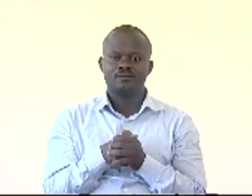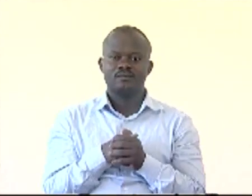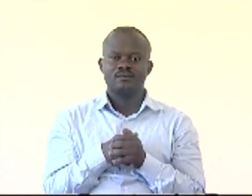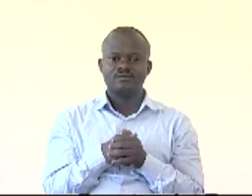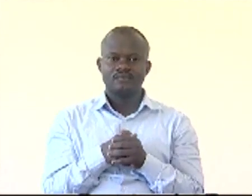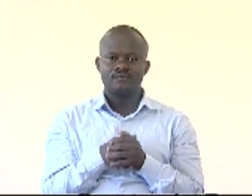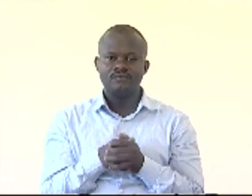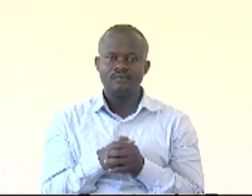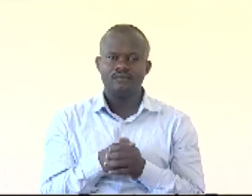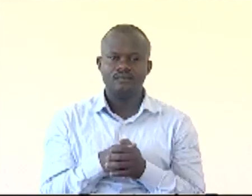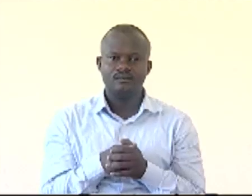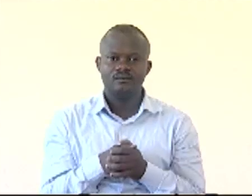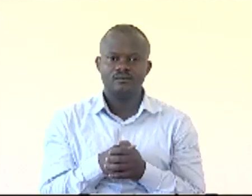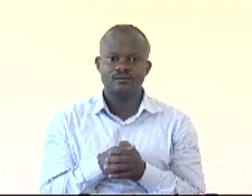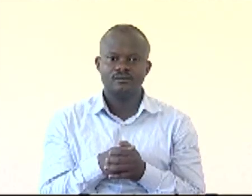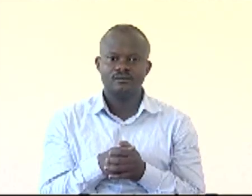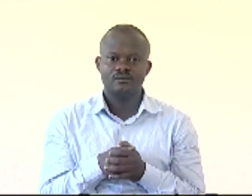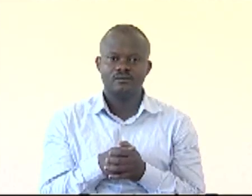Unicellular.